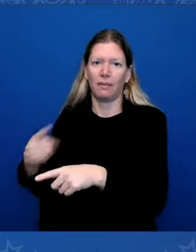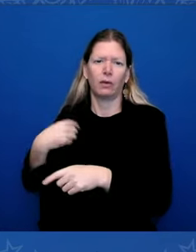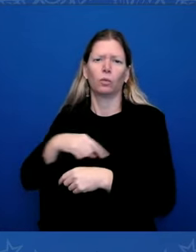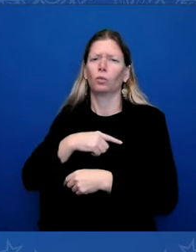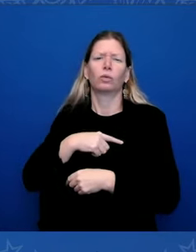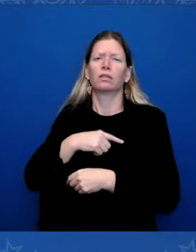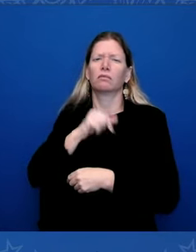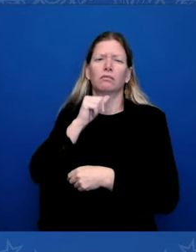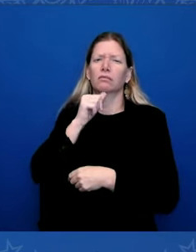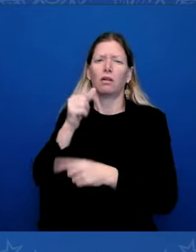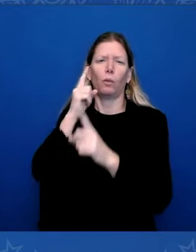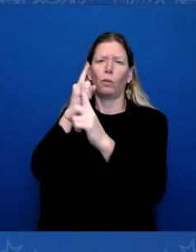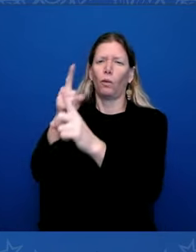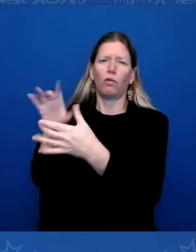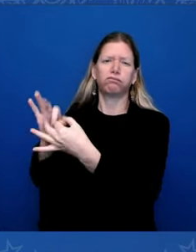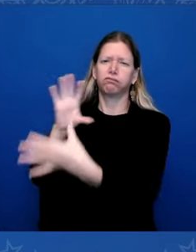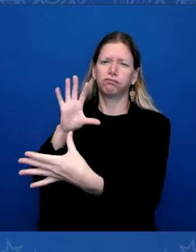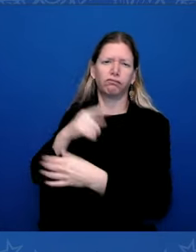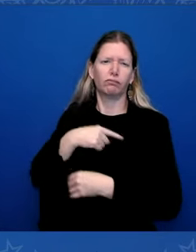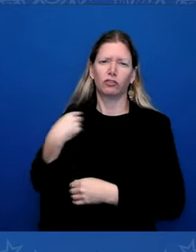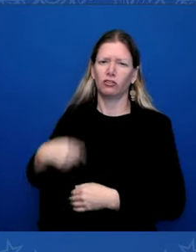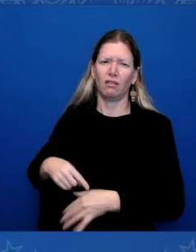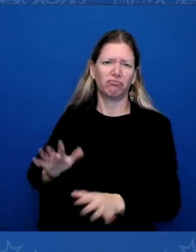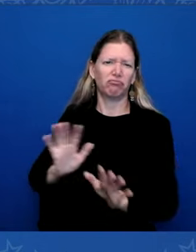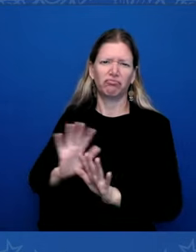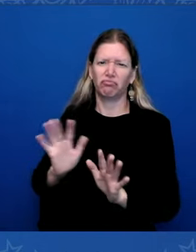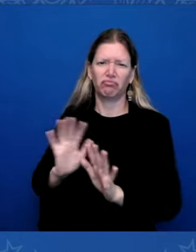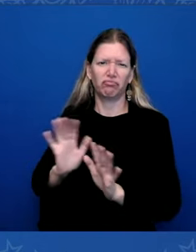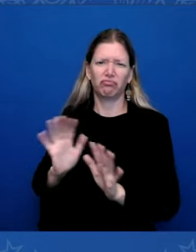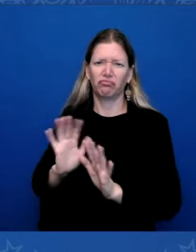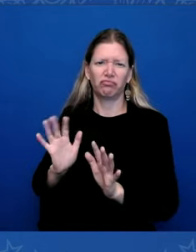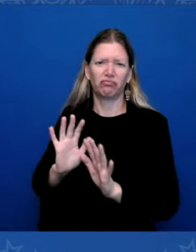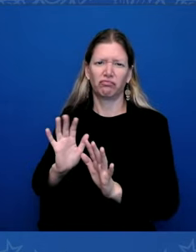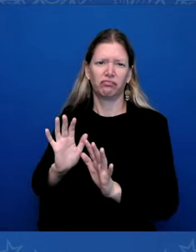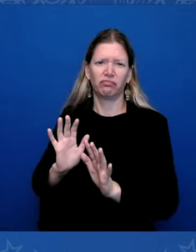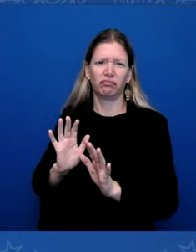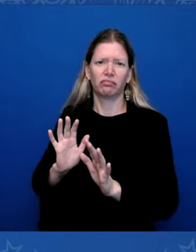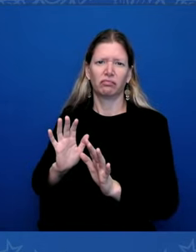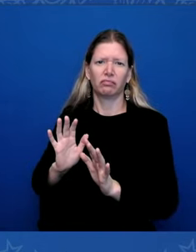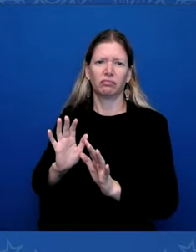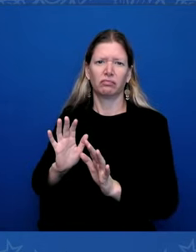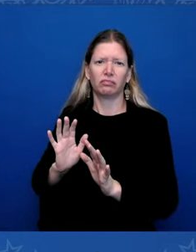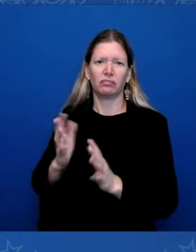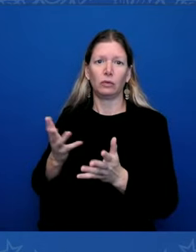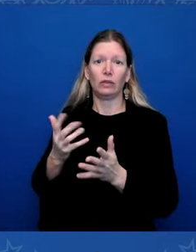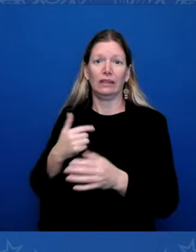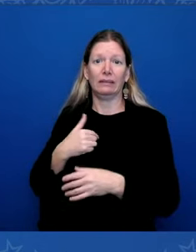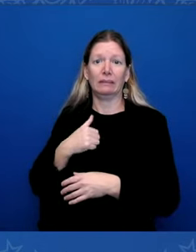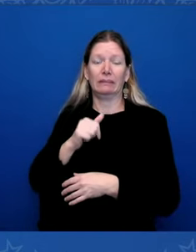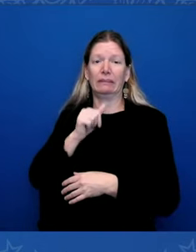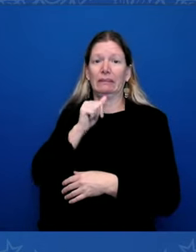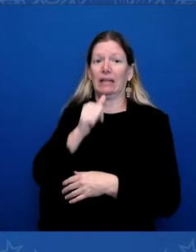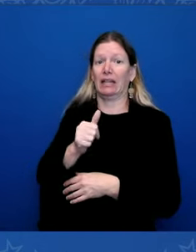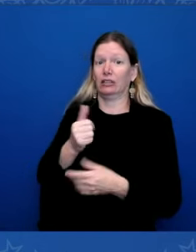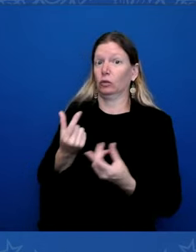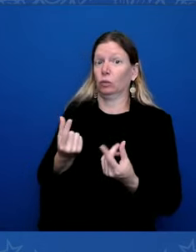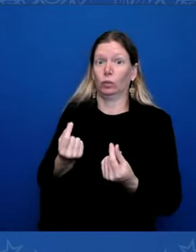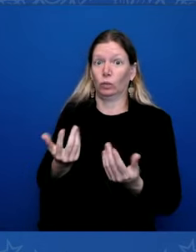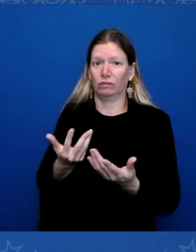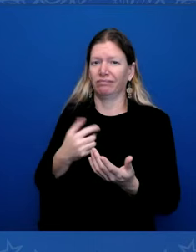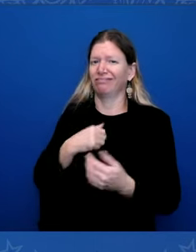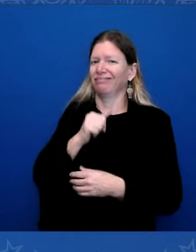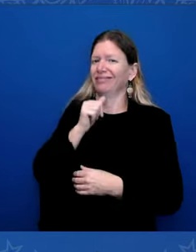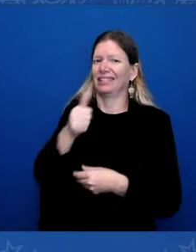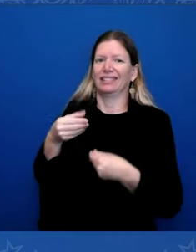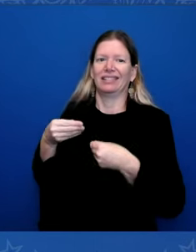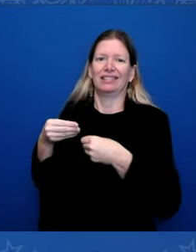is I'm not going to sell China material that would enhance their capacity to make more